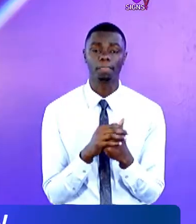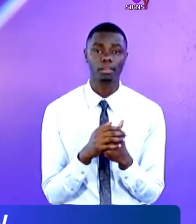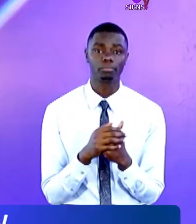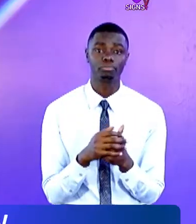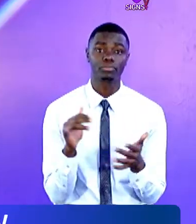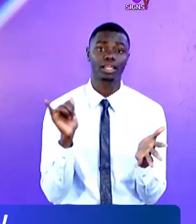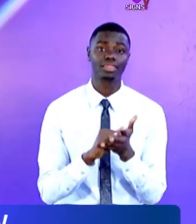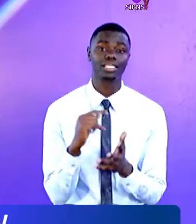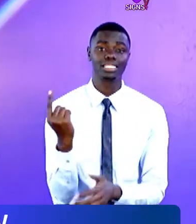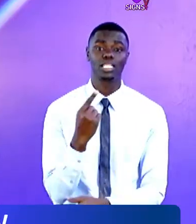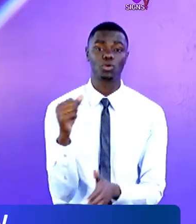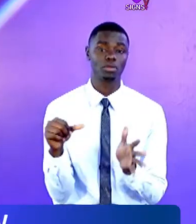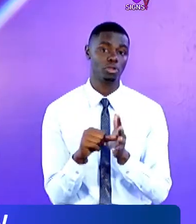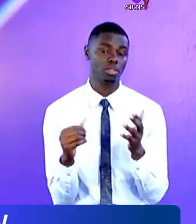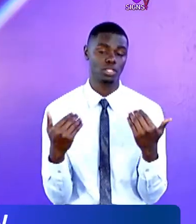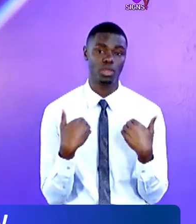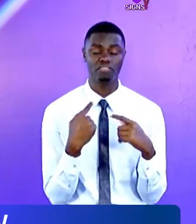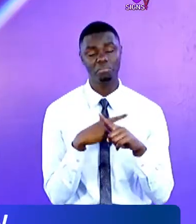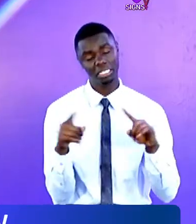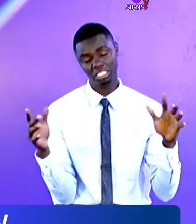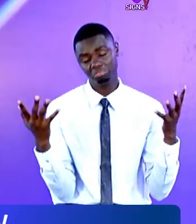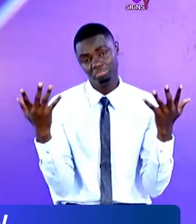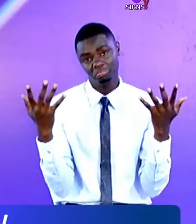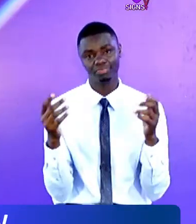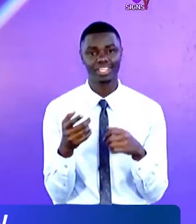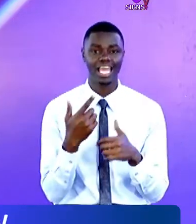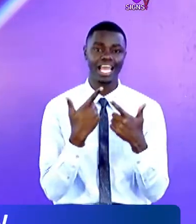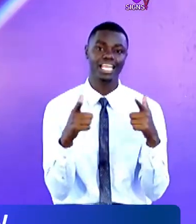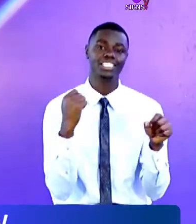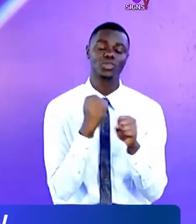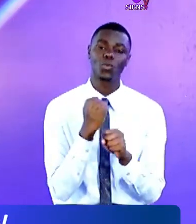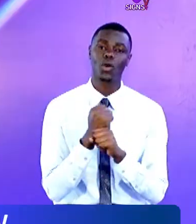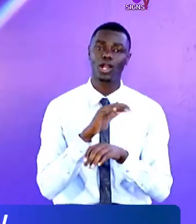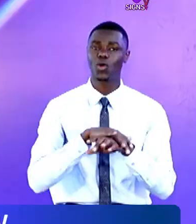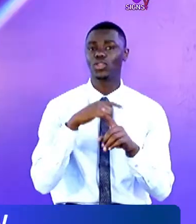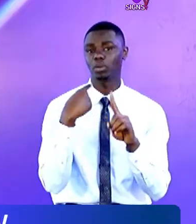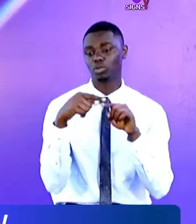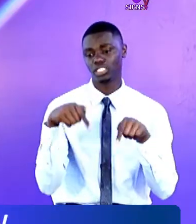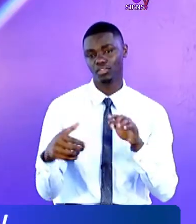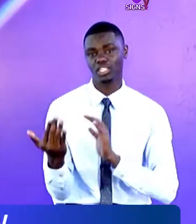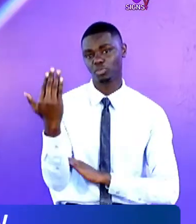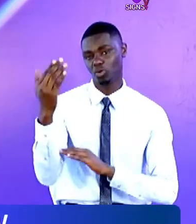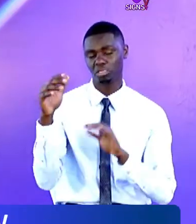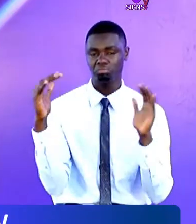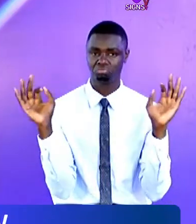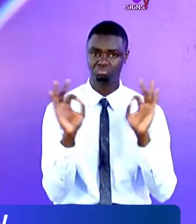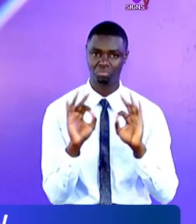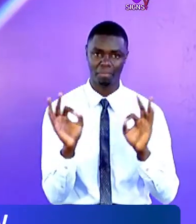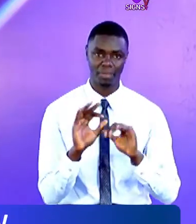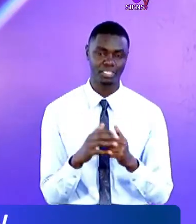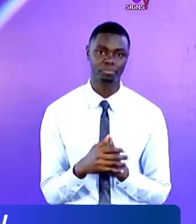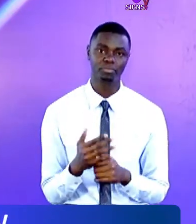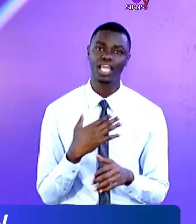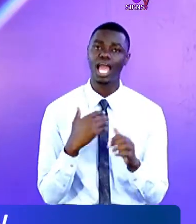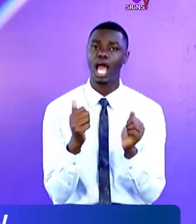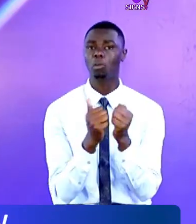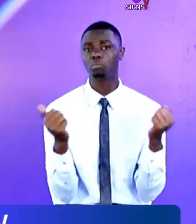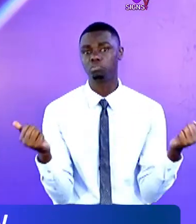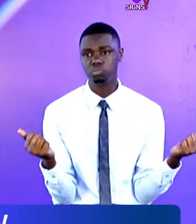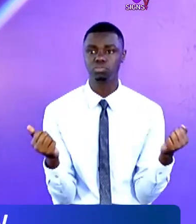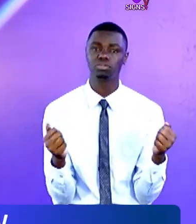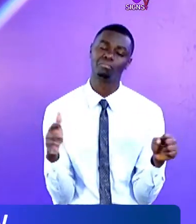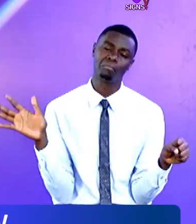think that's the only problem I have. But nevertheless, let's work on the positive this morning. Amazing. But you know, our dailies are always